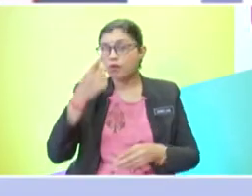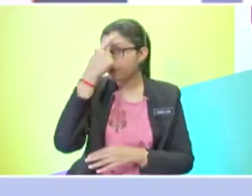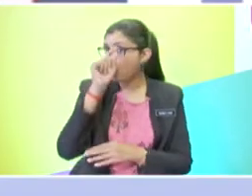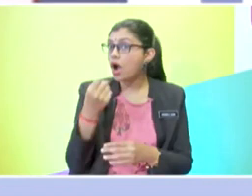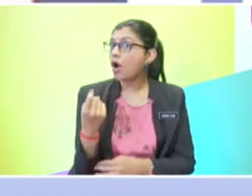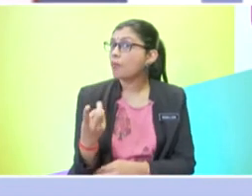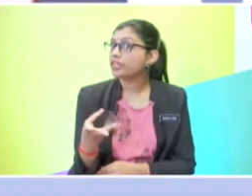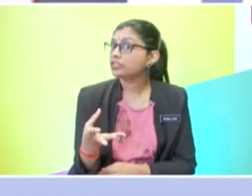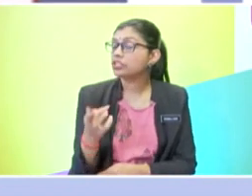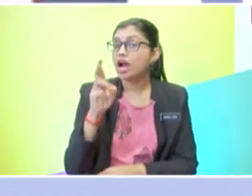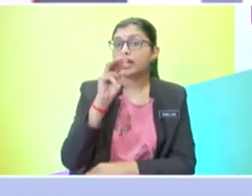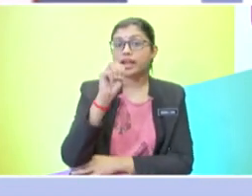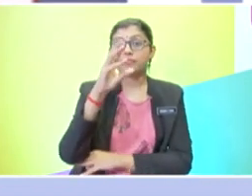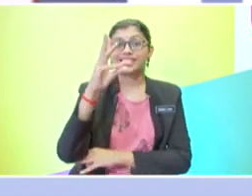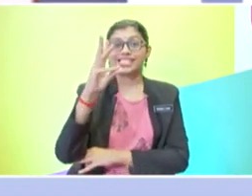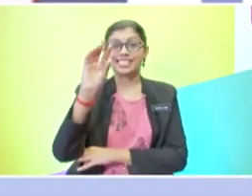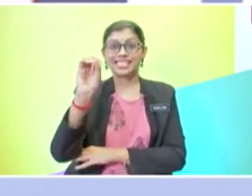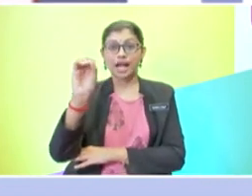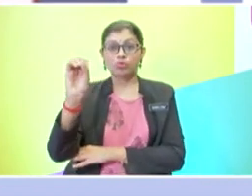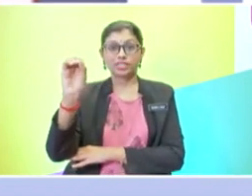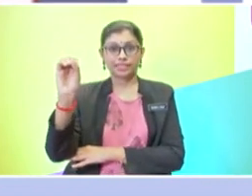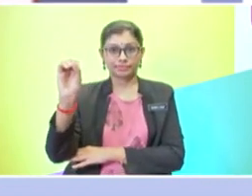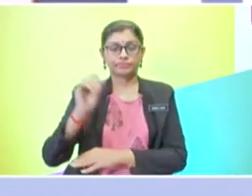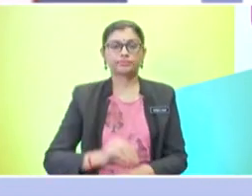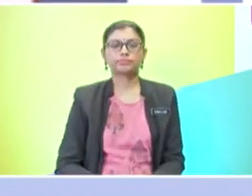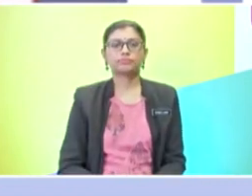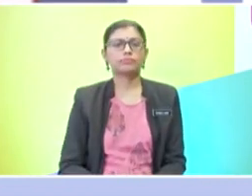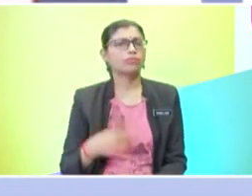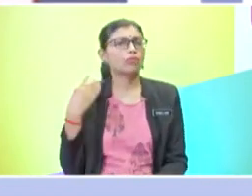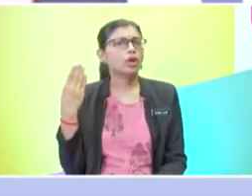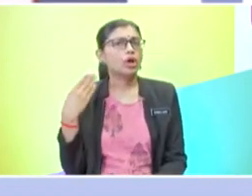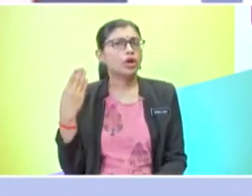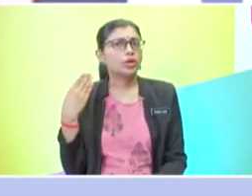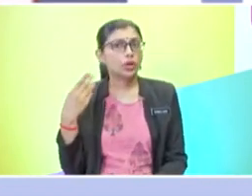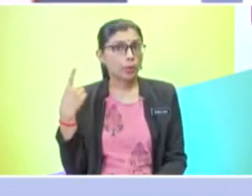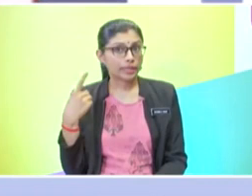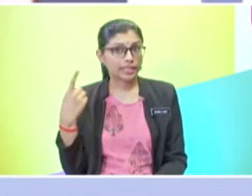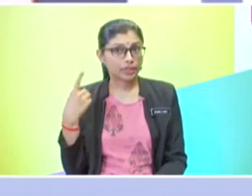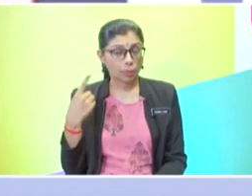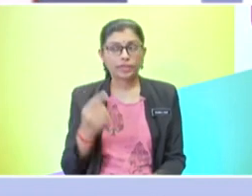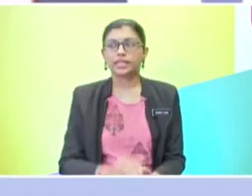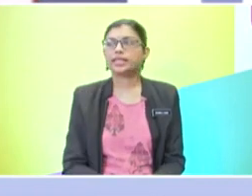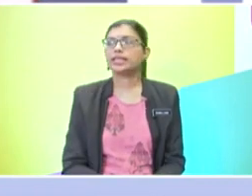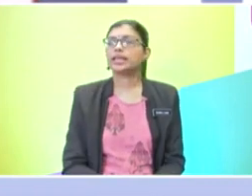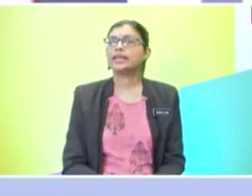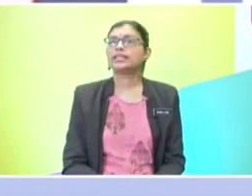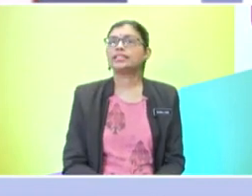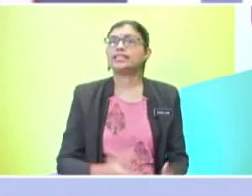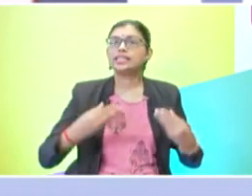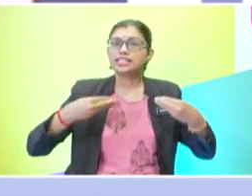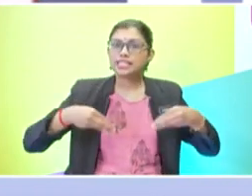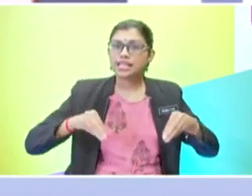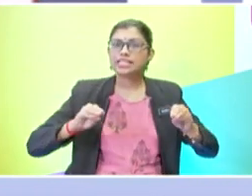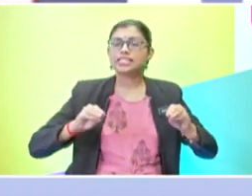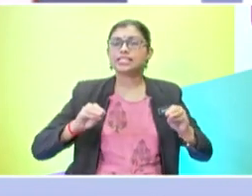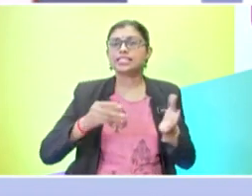price, what you will do? Either you mark up the price or you drop the price. Yeah. You so decrease the price or you increase the price. I